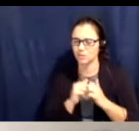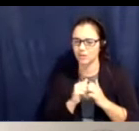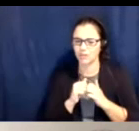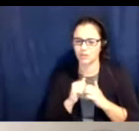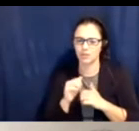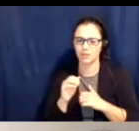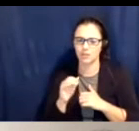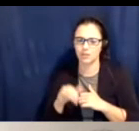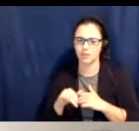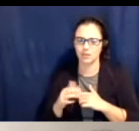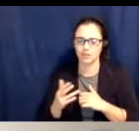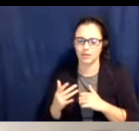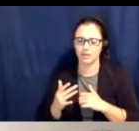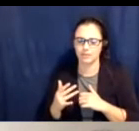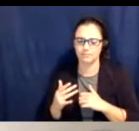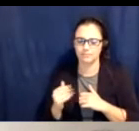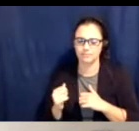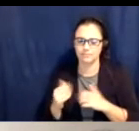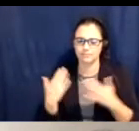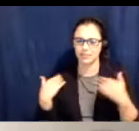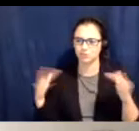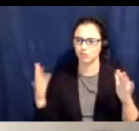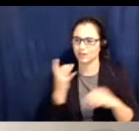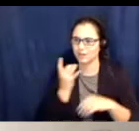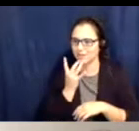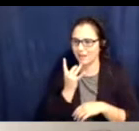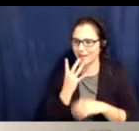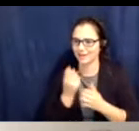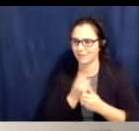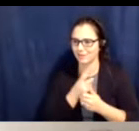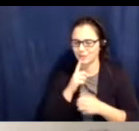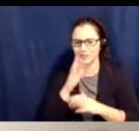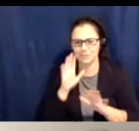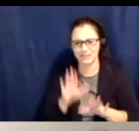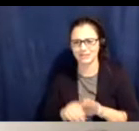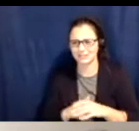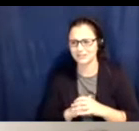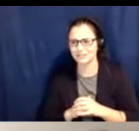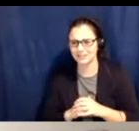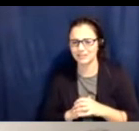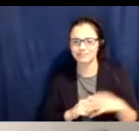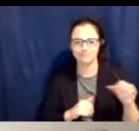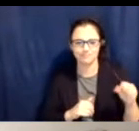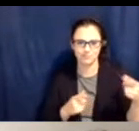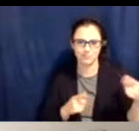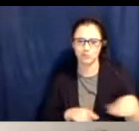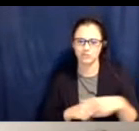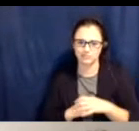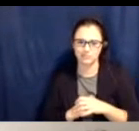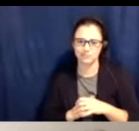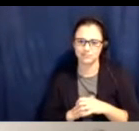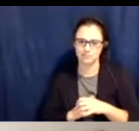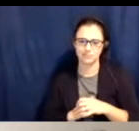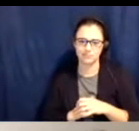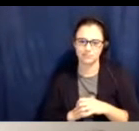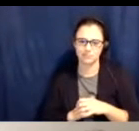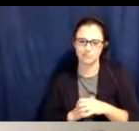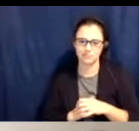of angelic light and everything. Pretty amazing. yes, yes. I